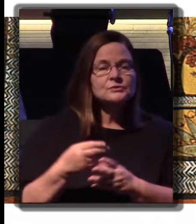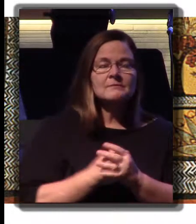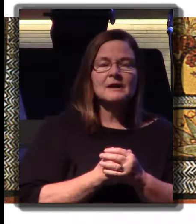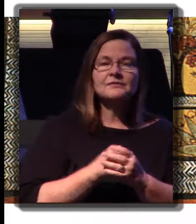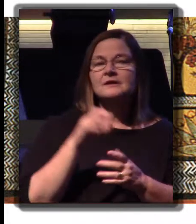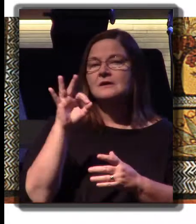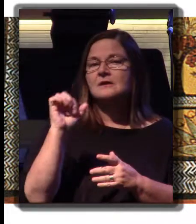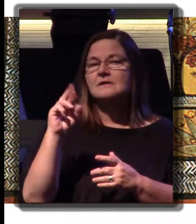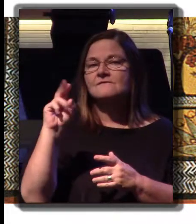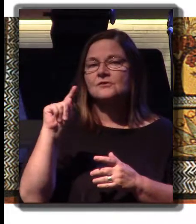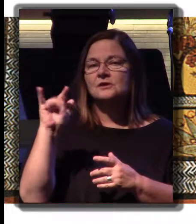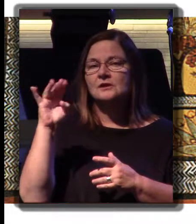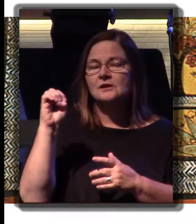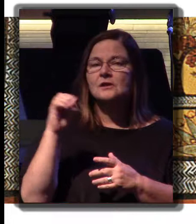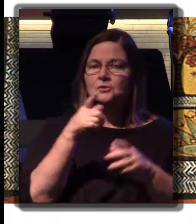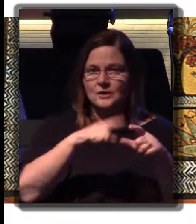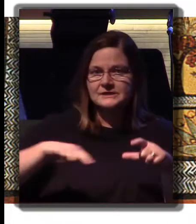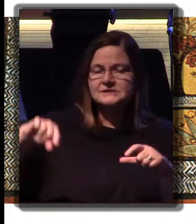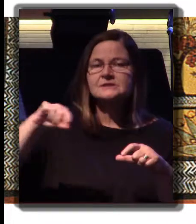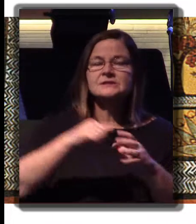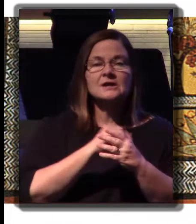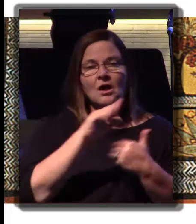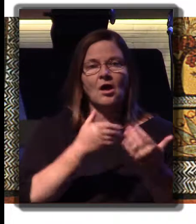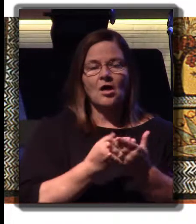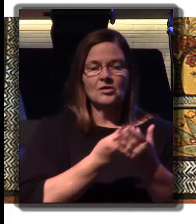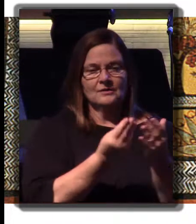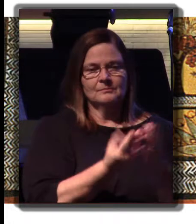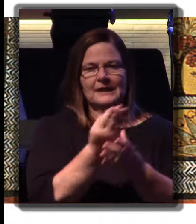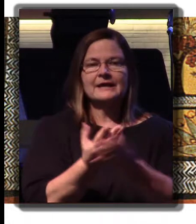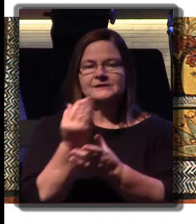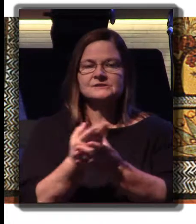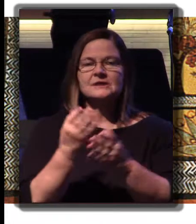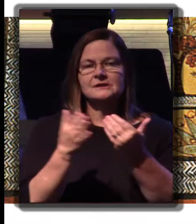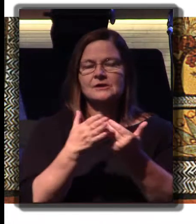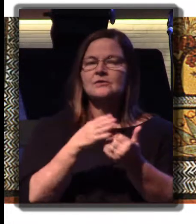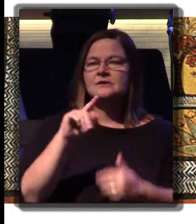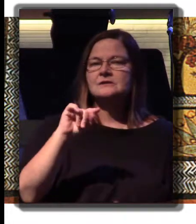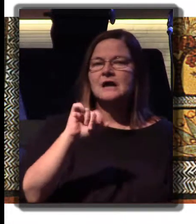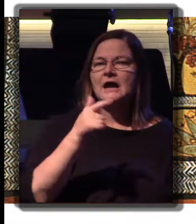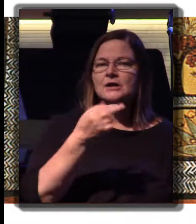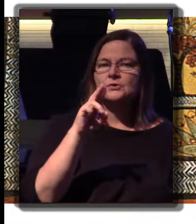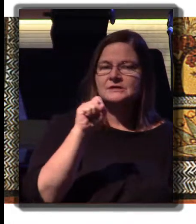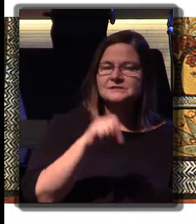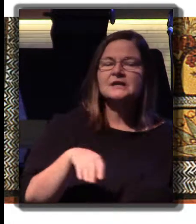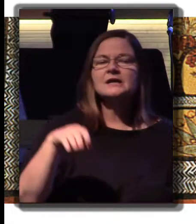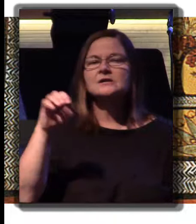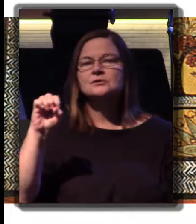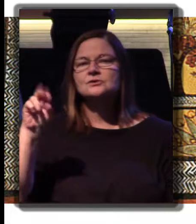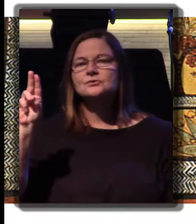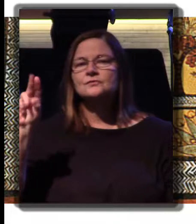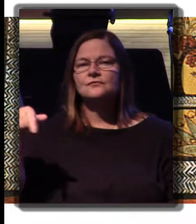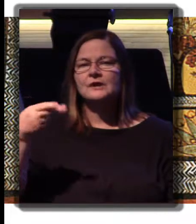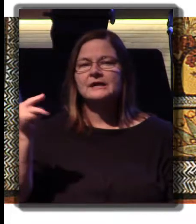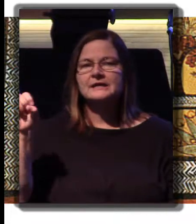you notice that perhaps you learned in a world history class about the Fertile Crescent and all the civilizations that sprung up around the Tigris and